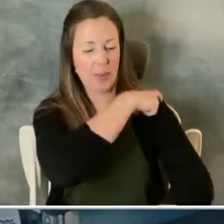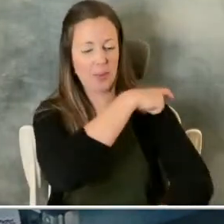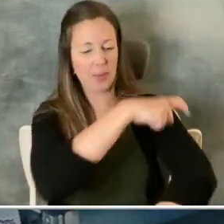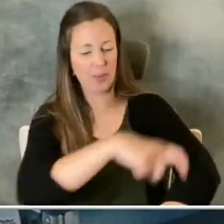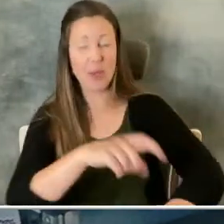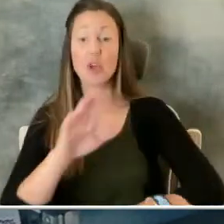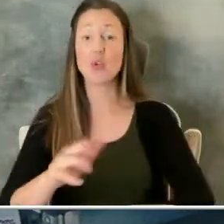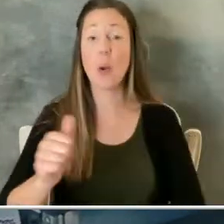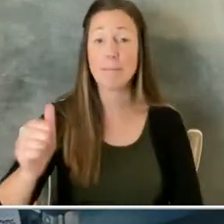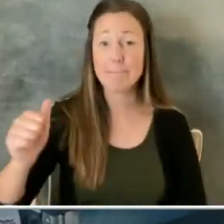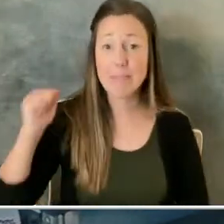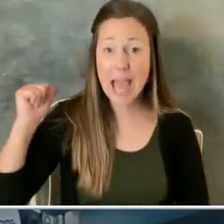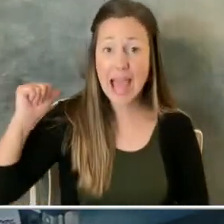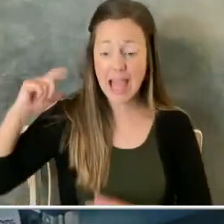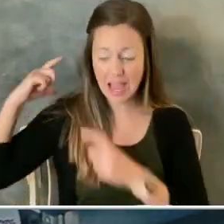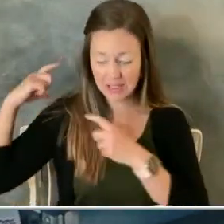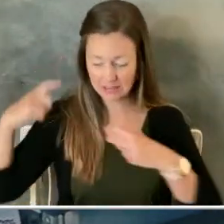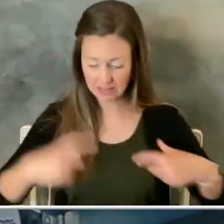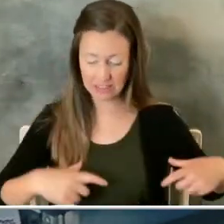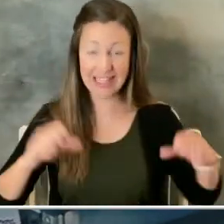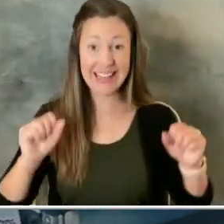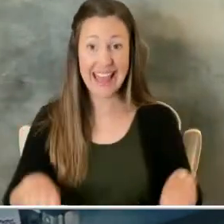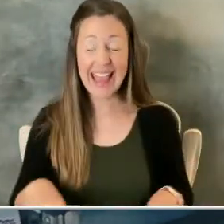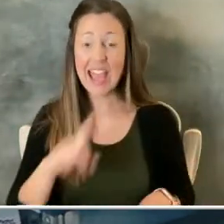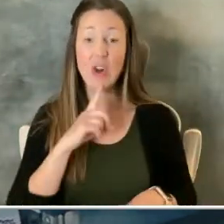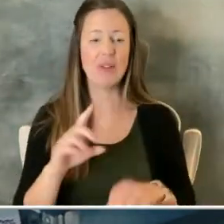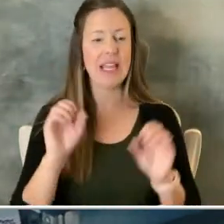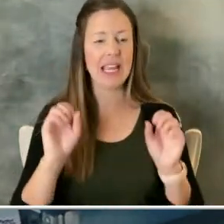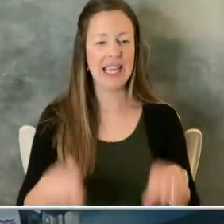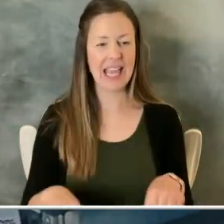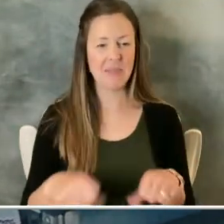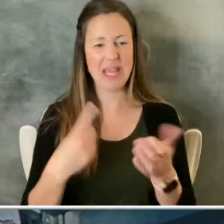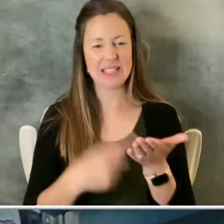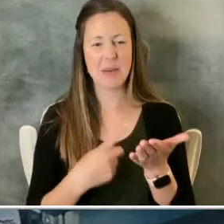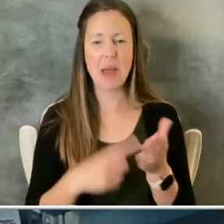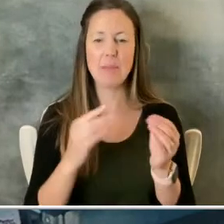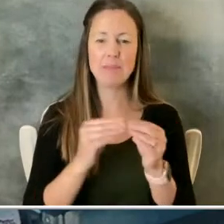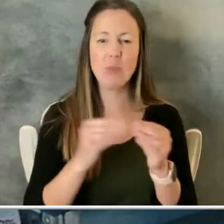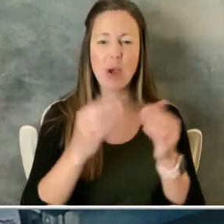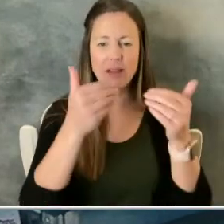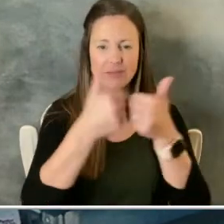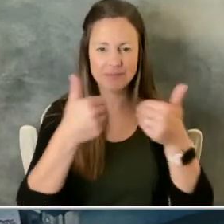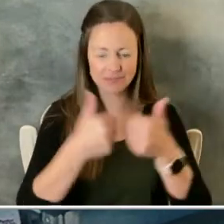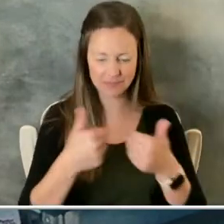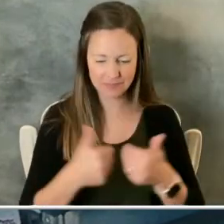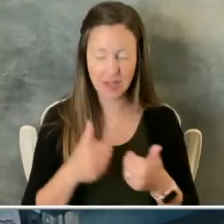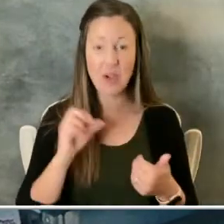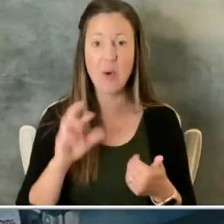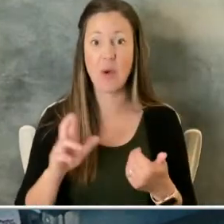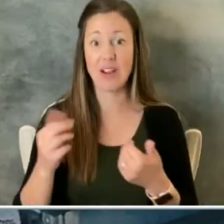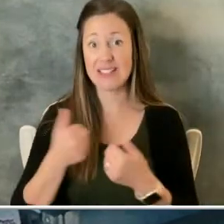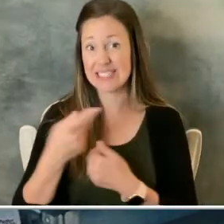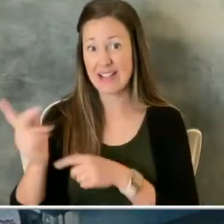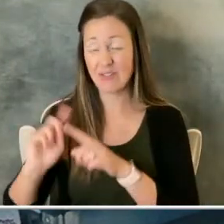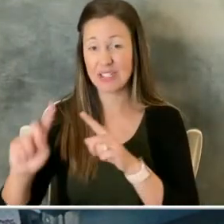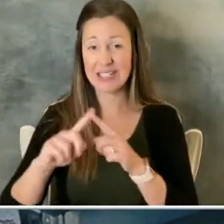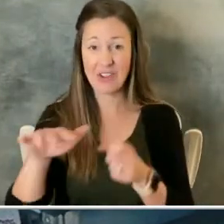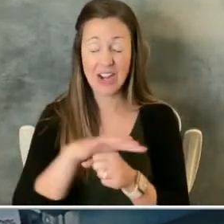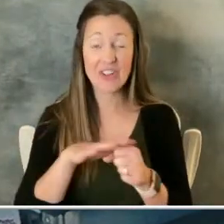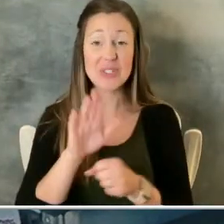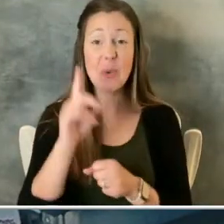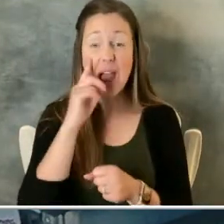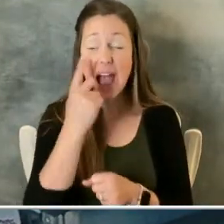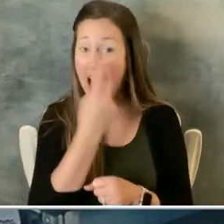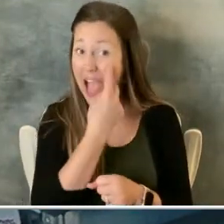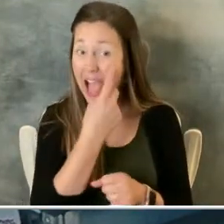your chest, and sometimes it can be more disseminated, which means it's in several dermatomes and get up around your eyes. It can even start to affect vital